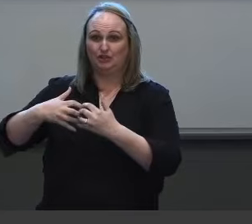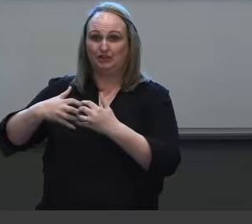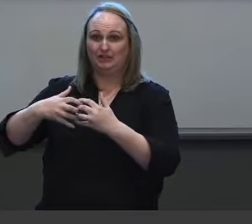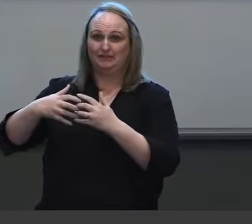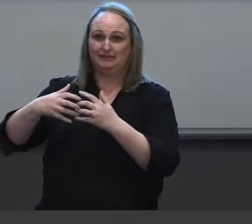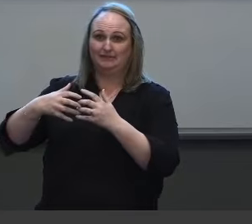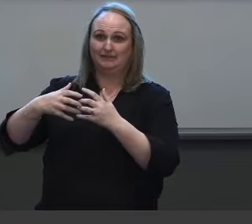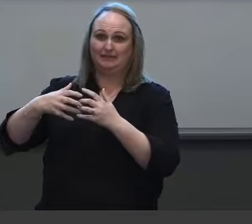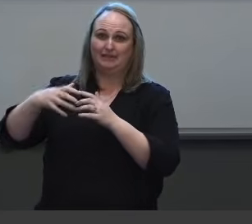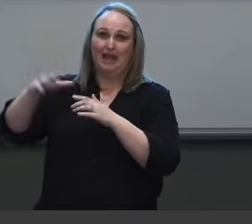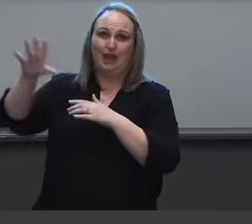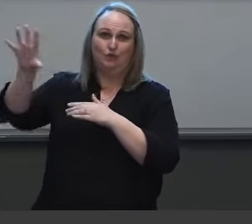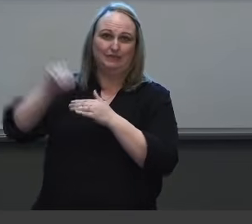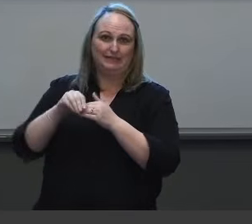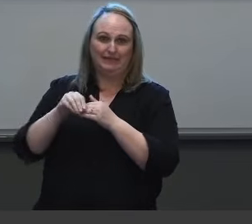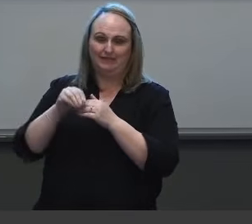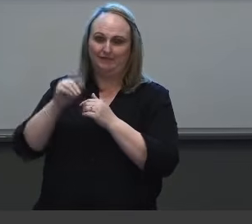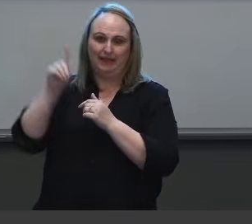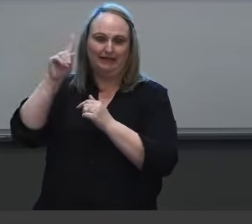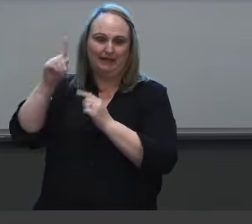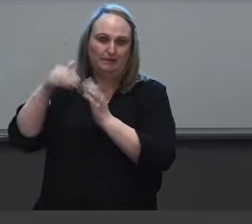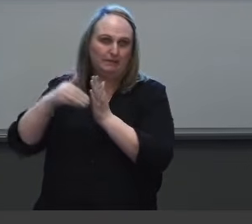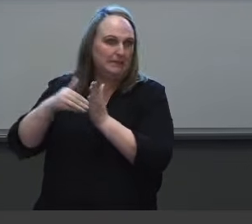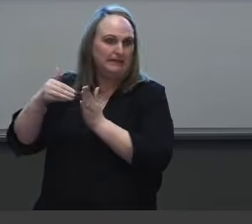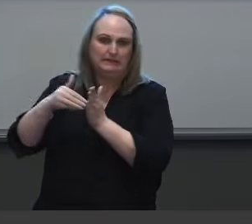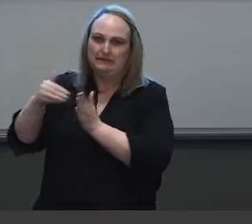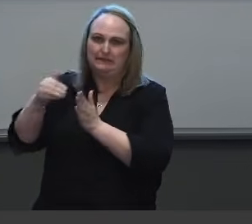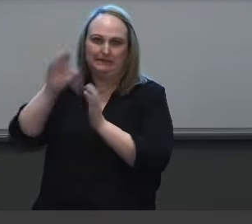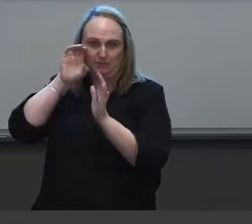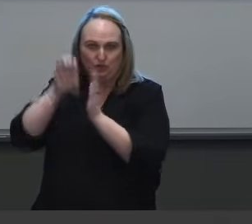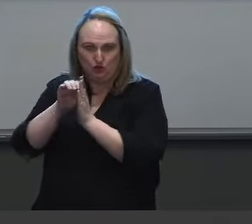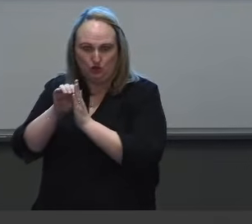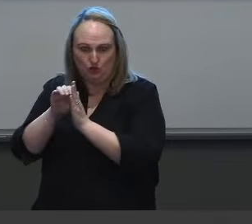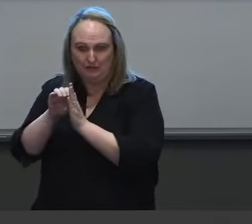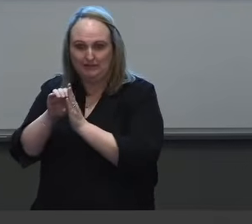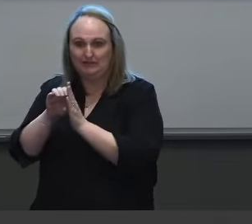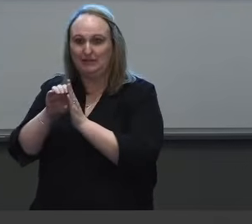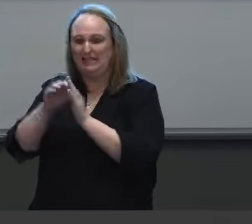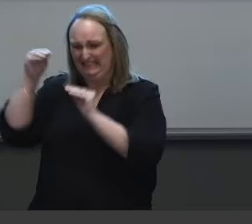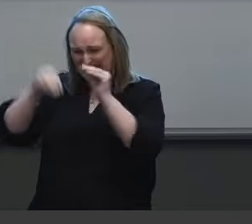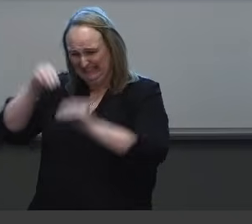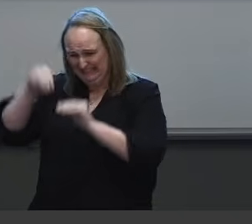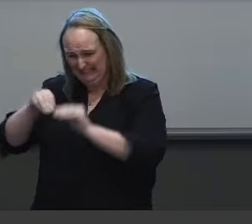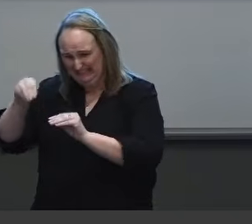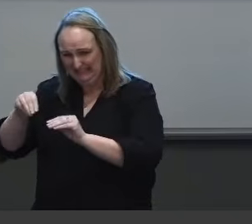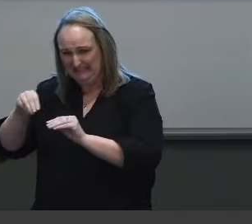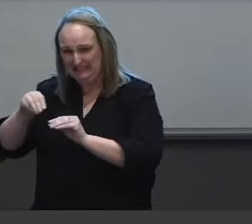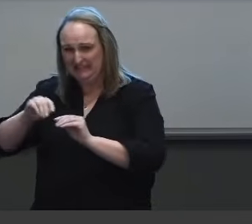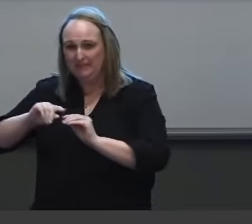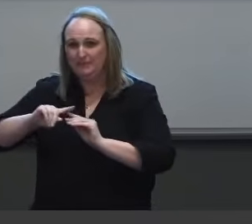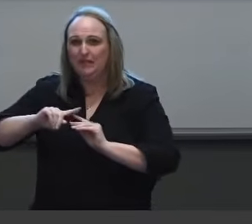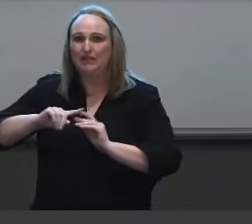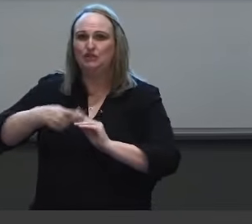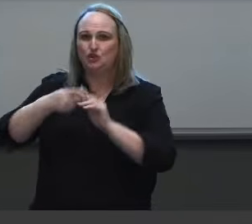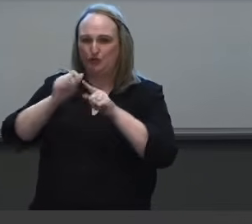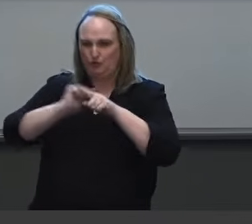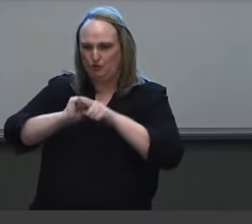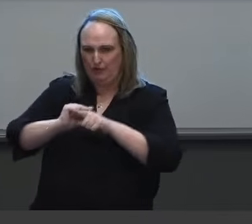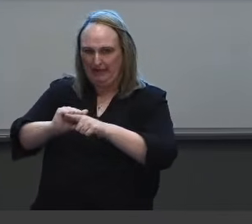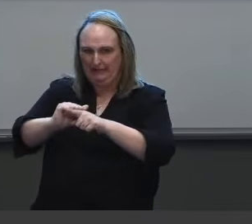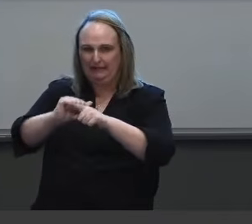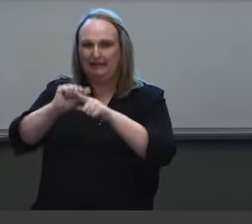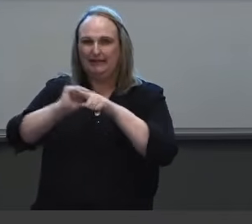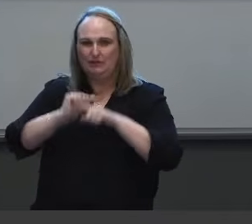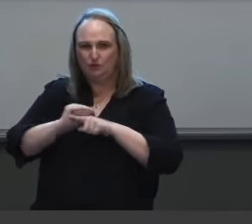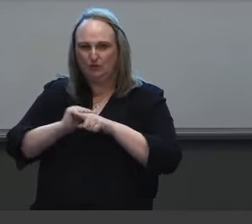of labeled pictures, and then the training starts. After the training gets to an acceptable